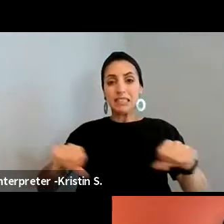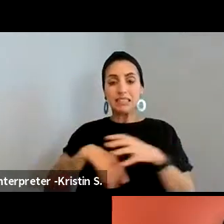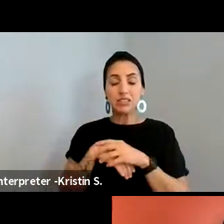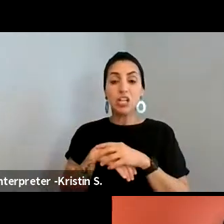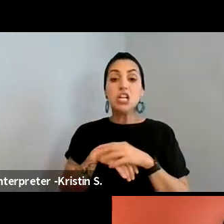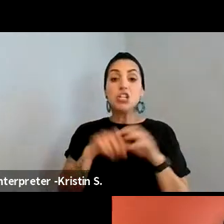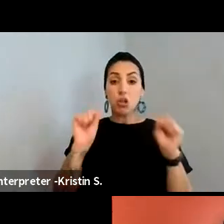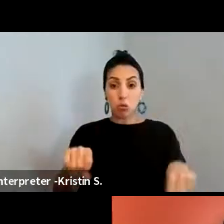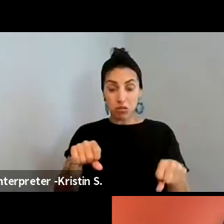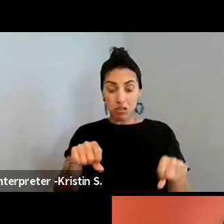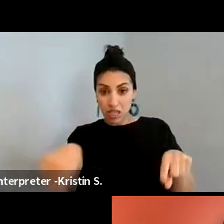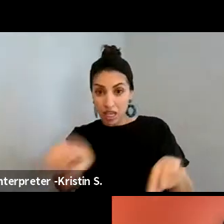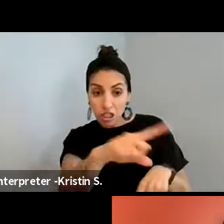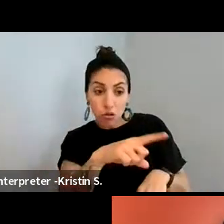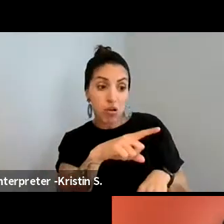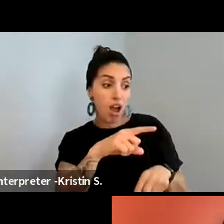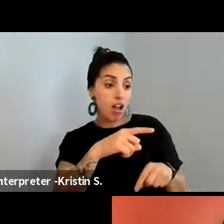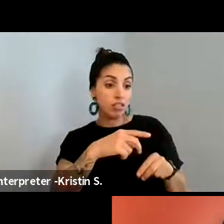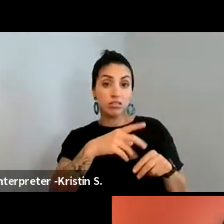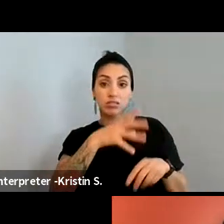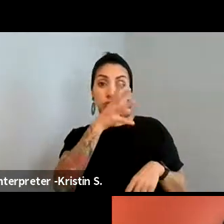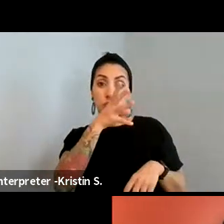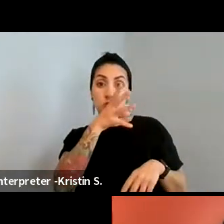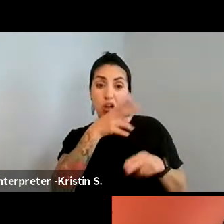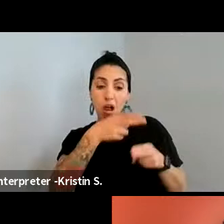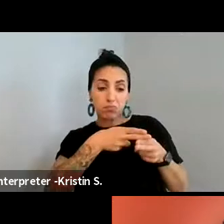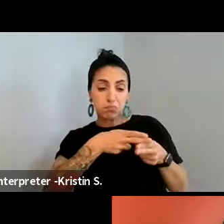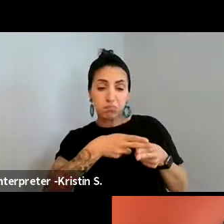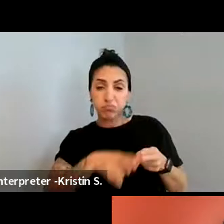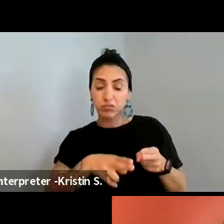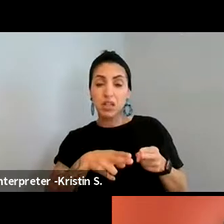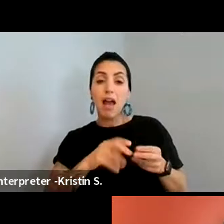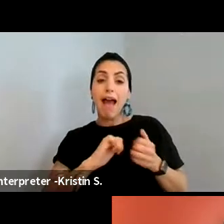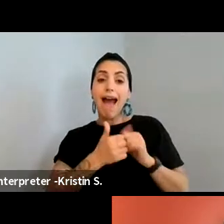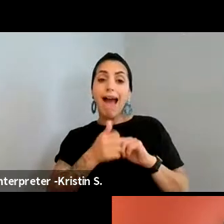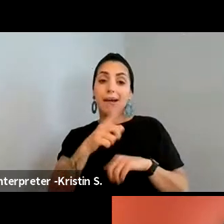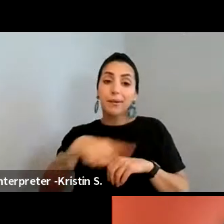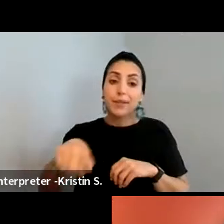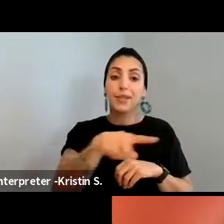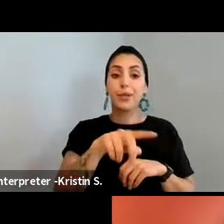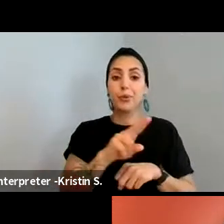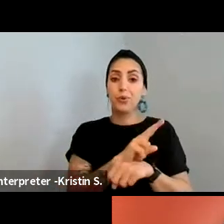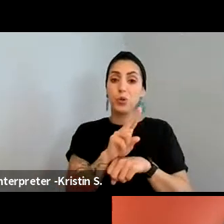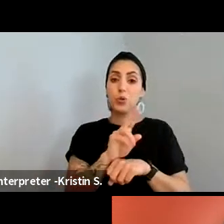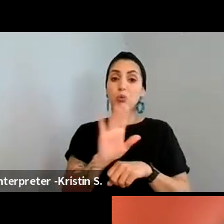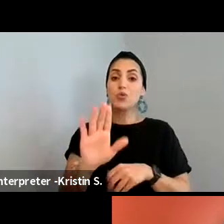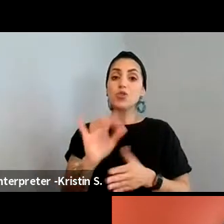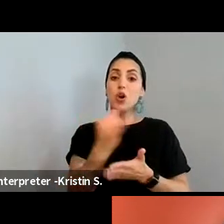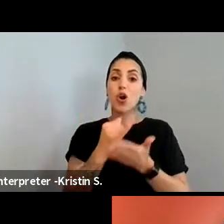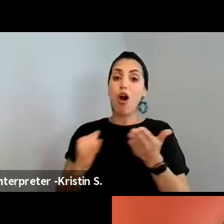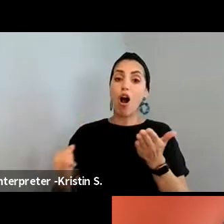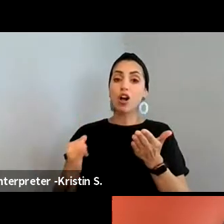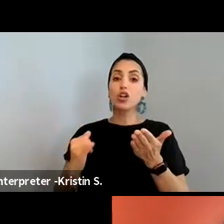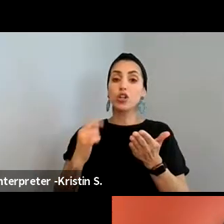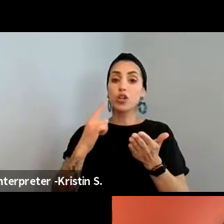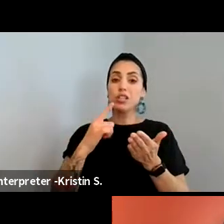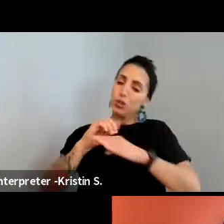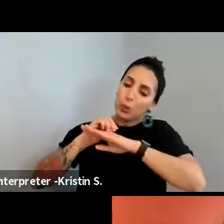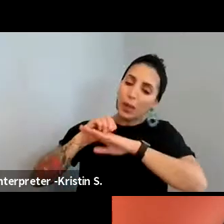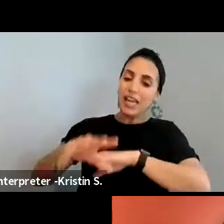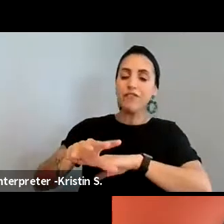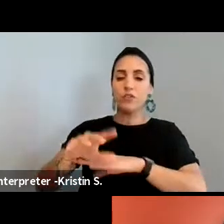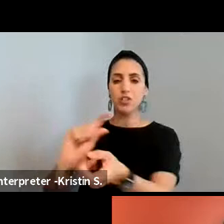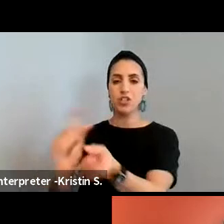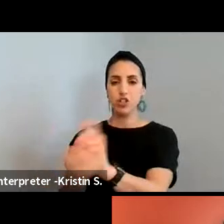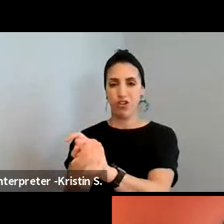us briefly about how you use your art, right, in the sort of technology, method, or platform for change, as you all were talking about, right,